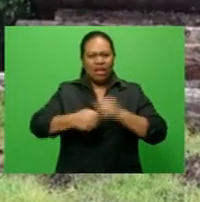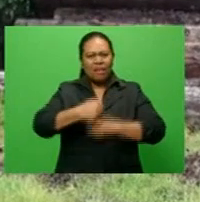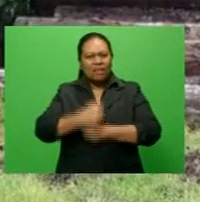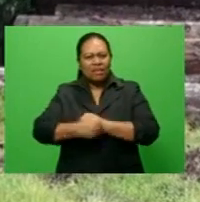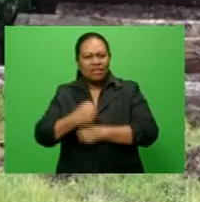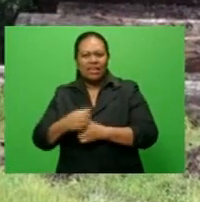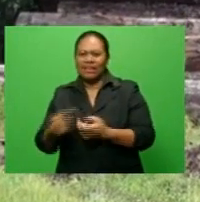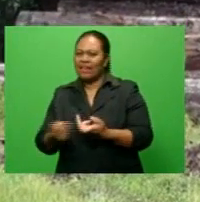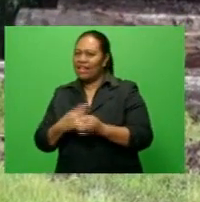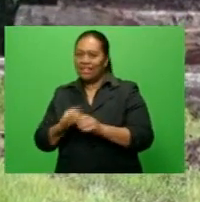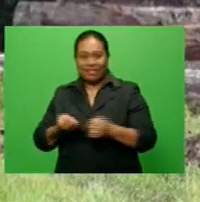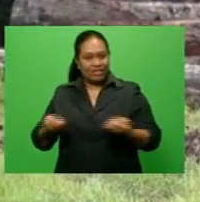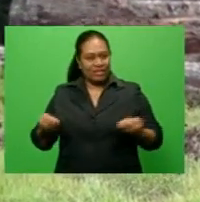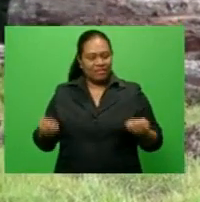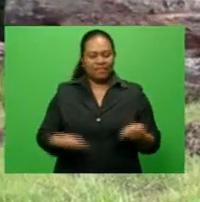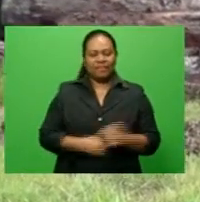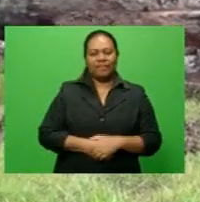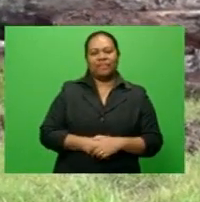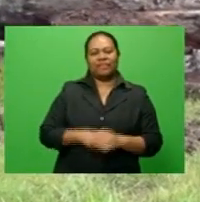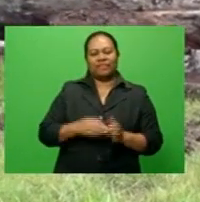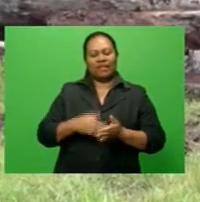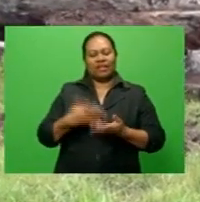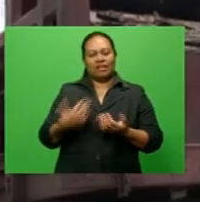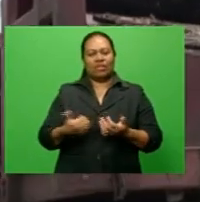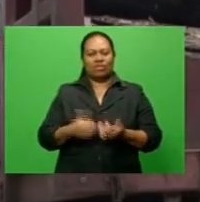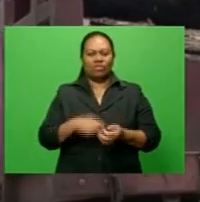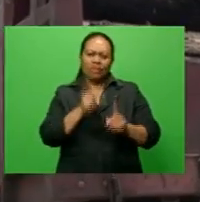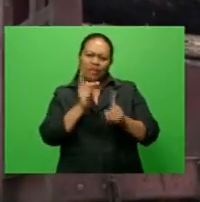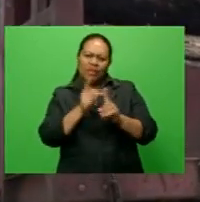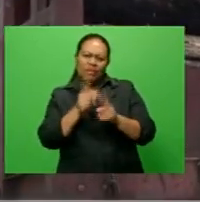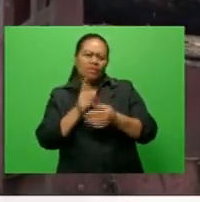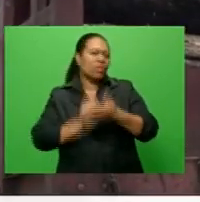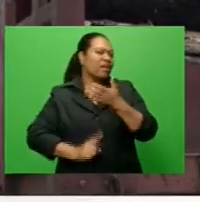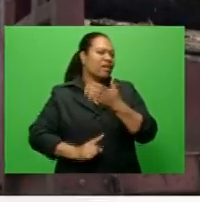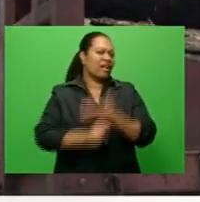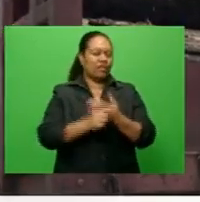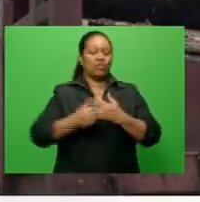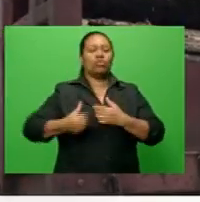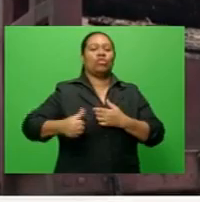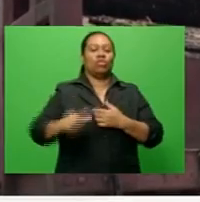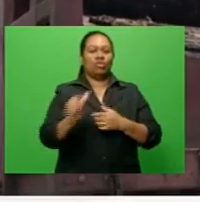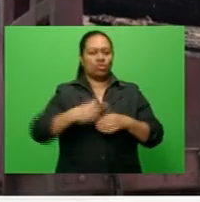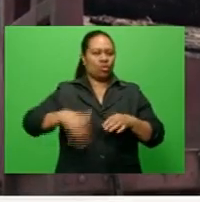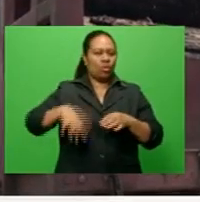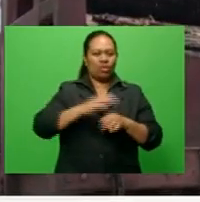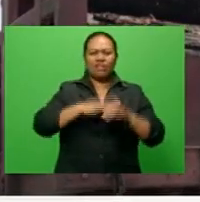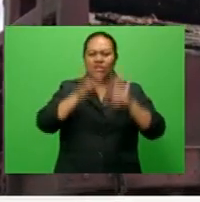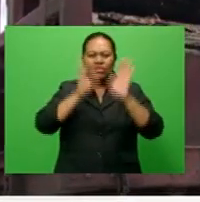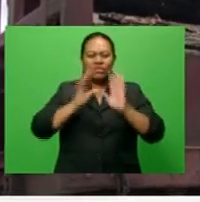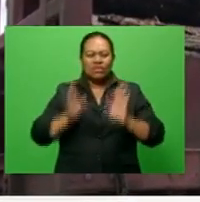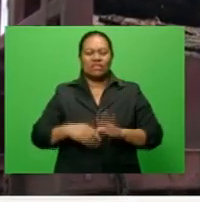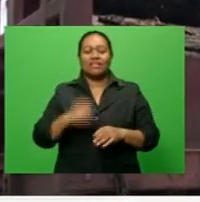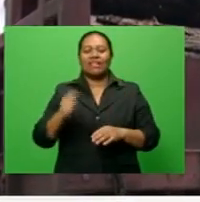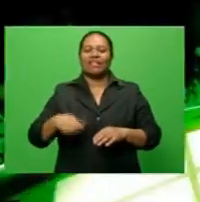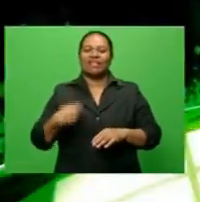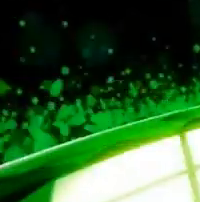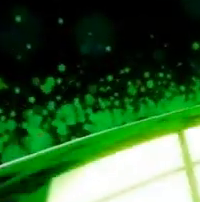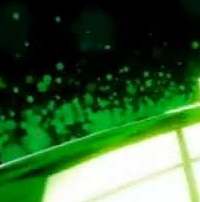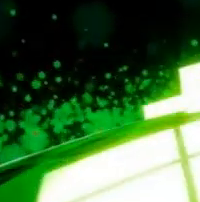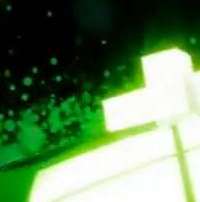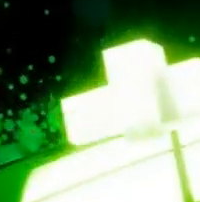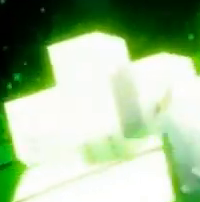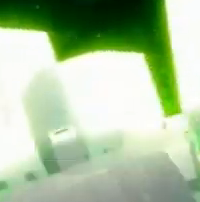The budget will accelerate the efforts to repurpose timber for all the damaged houses within the next few months.